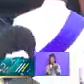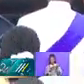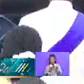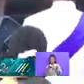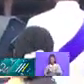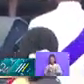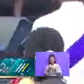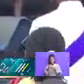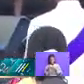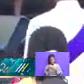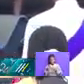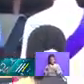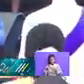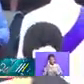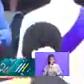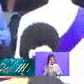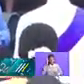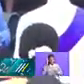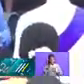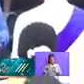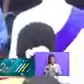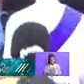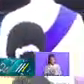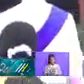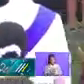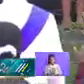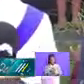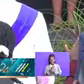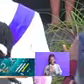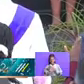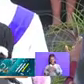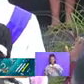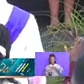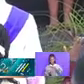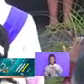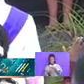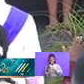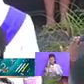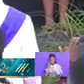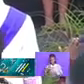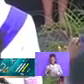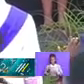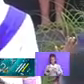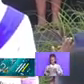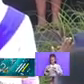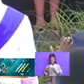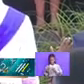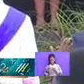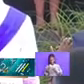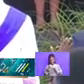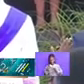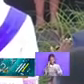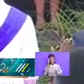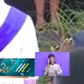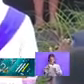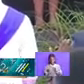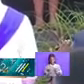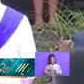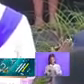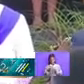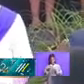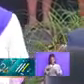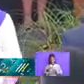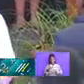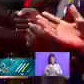say if you can be faithful to submit to the ministry he has brought you in if you can be faithful to submit by this time next